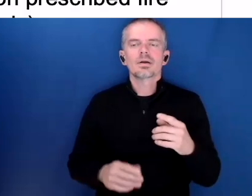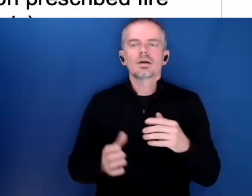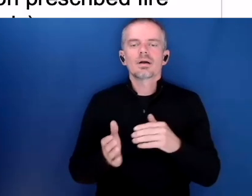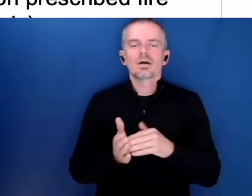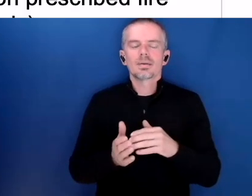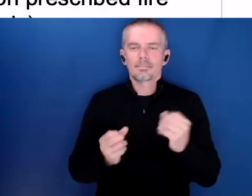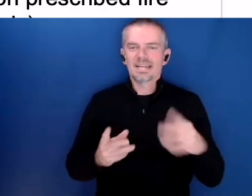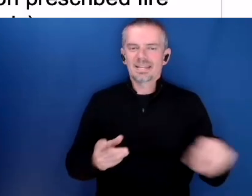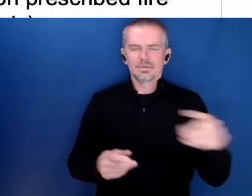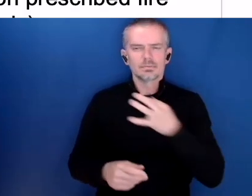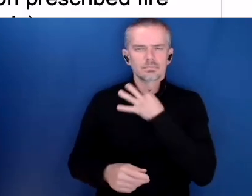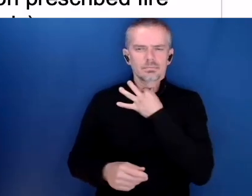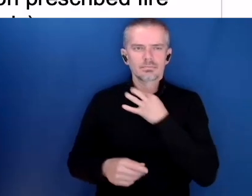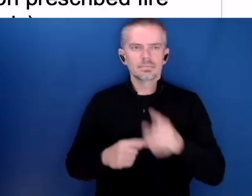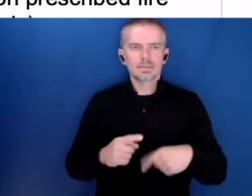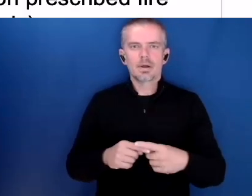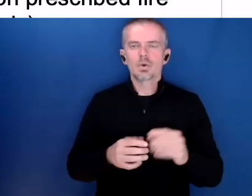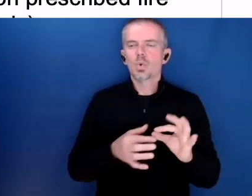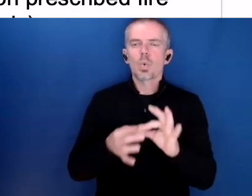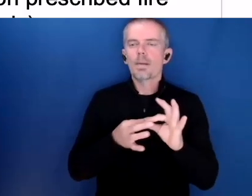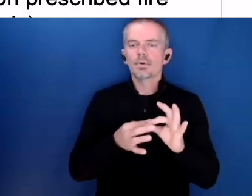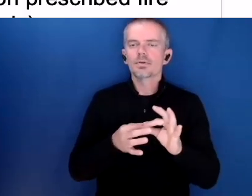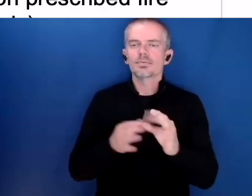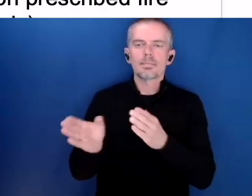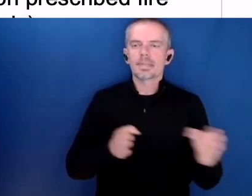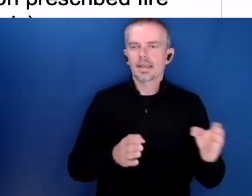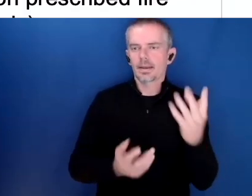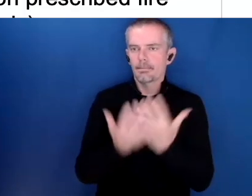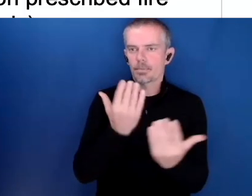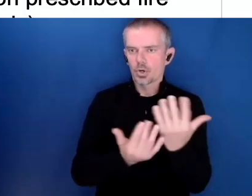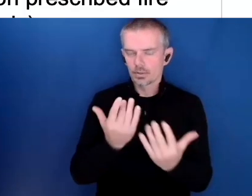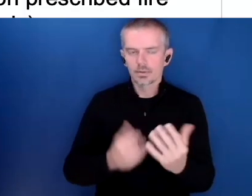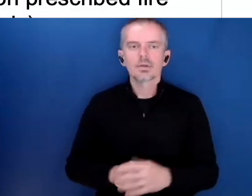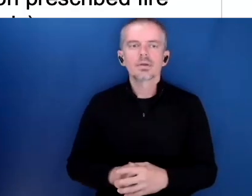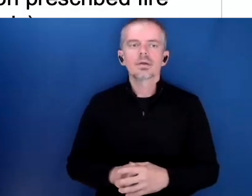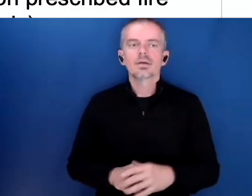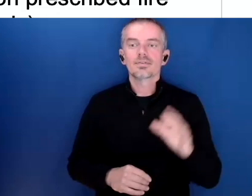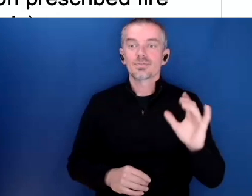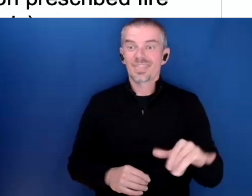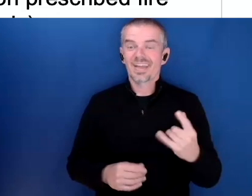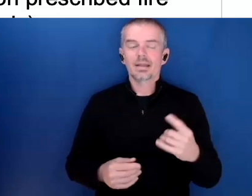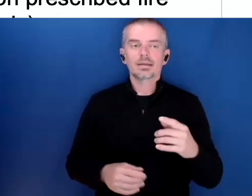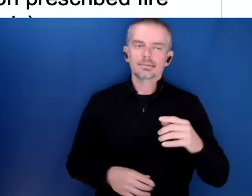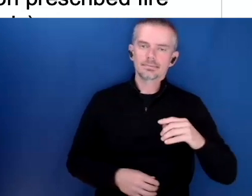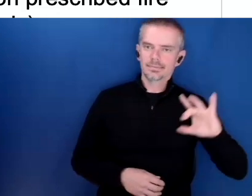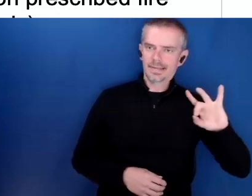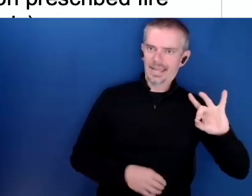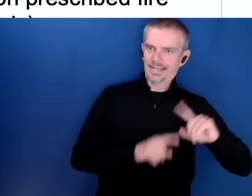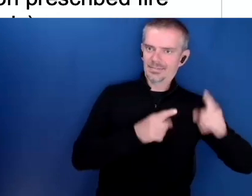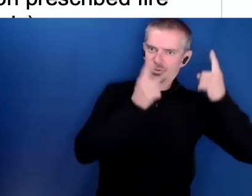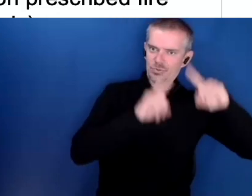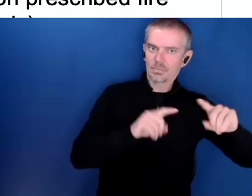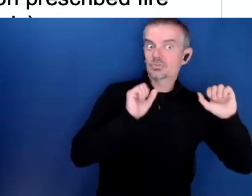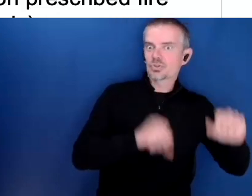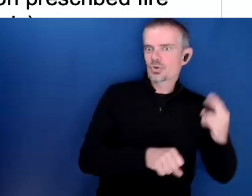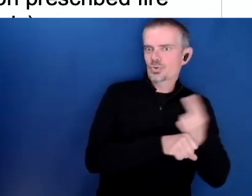was around cooperative prescribed burning. And for that activity alone, there are at least 8 different agreement types that might be used based